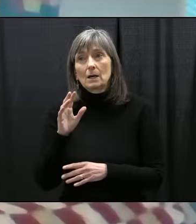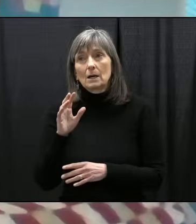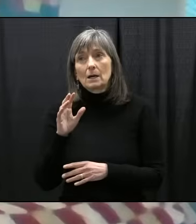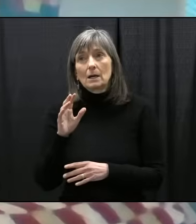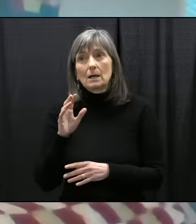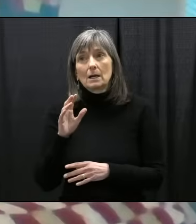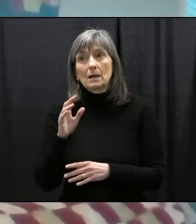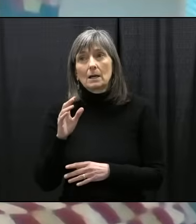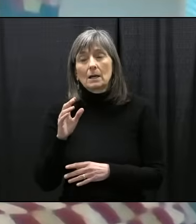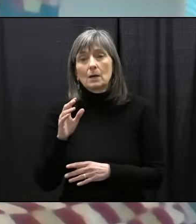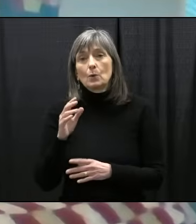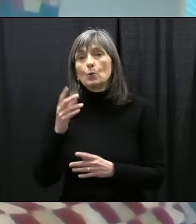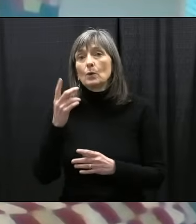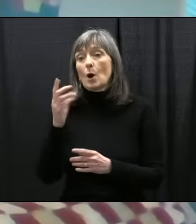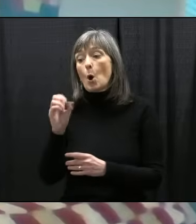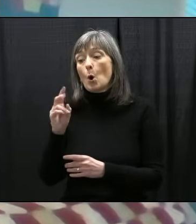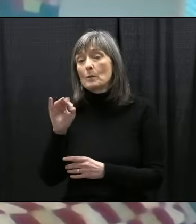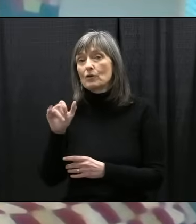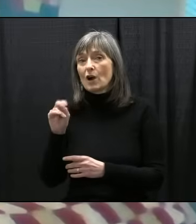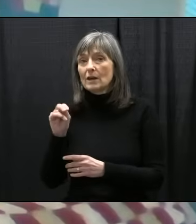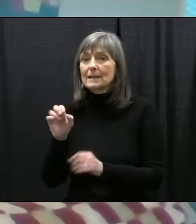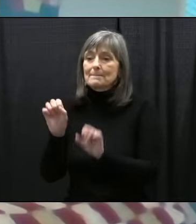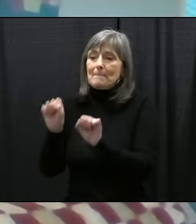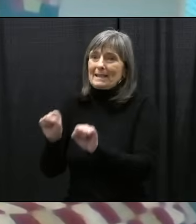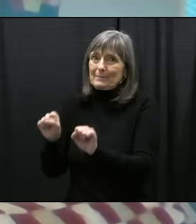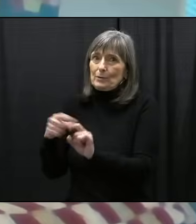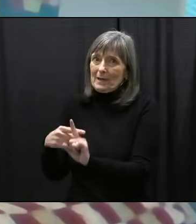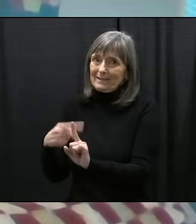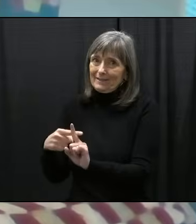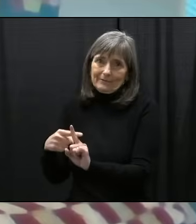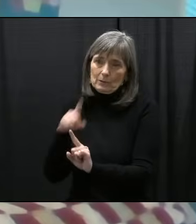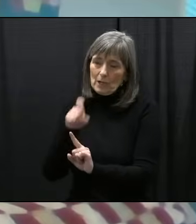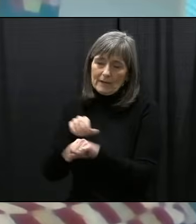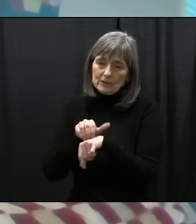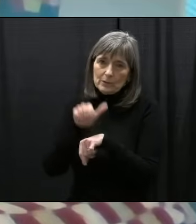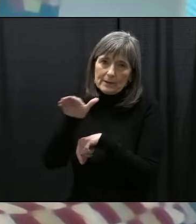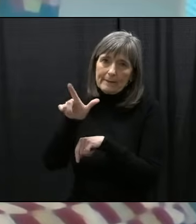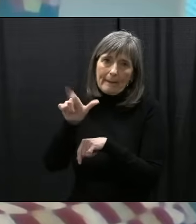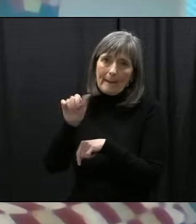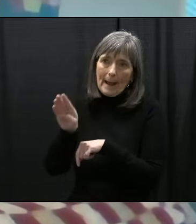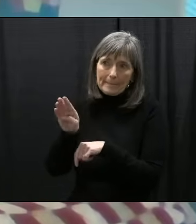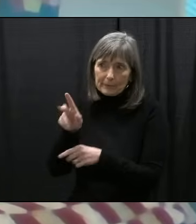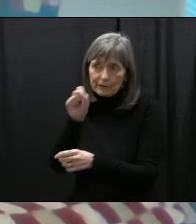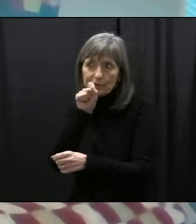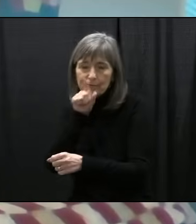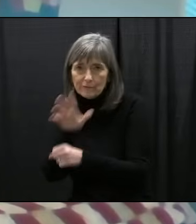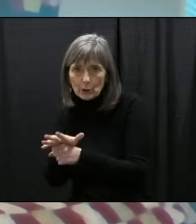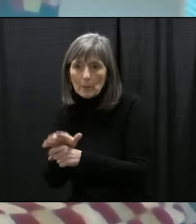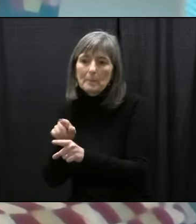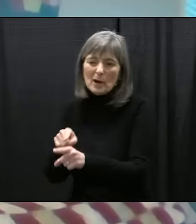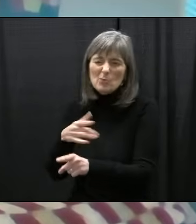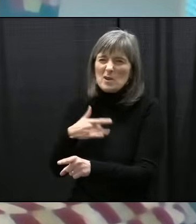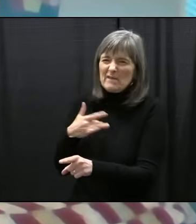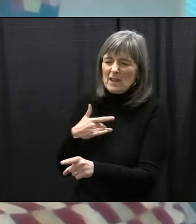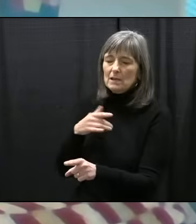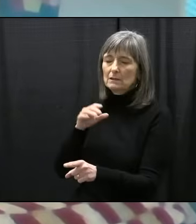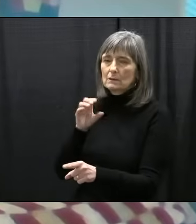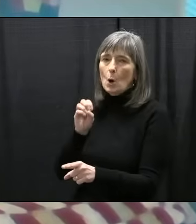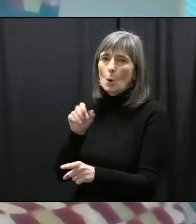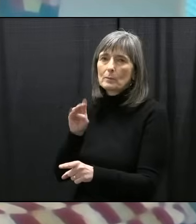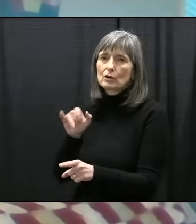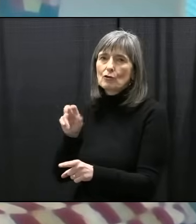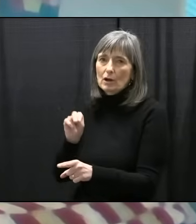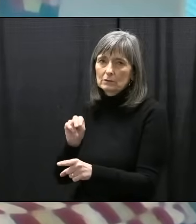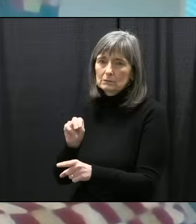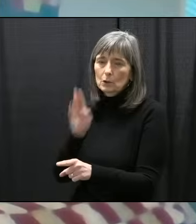Omicron, we only have presumptive numbers of Omicron cases, so they have to be sent off to the lab to be confirmed. However, we do expect that they will be confirmed